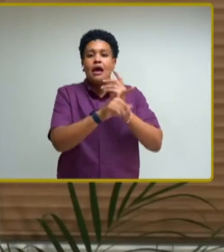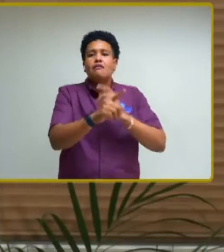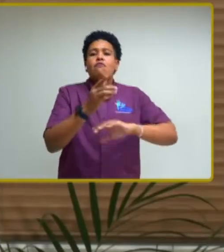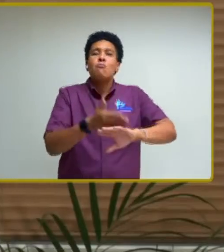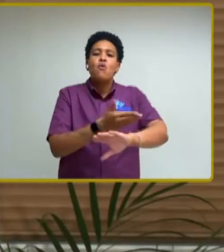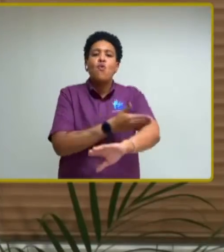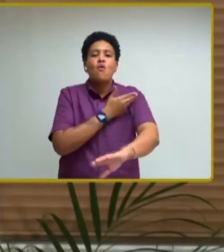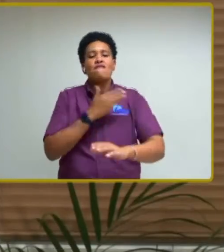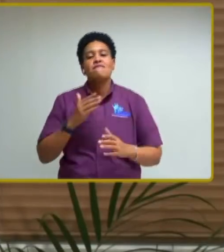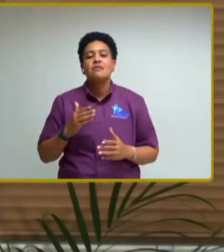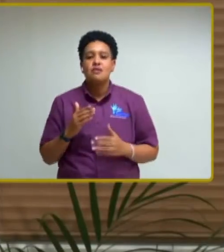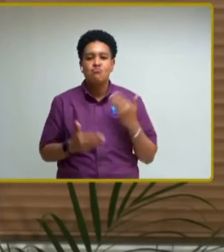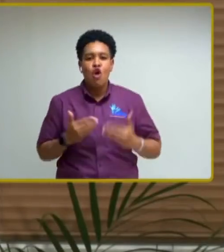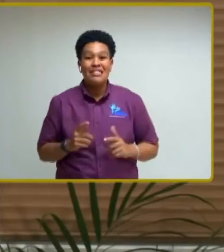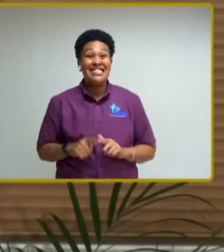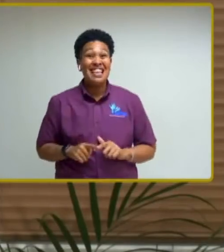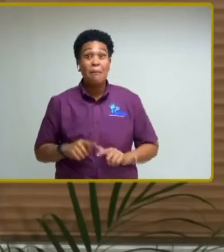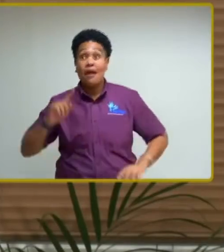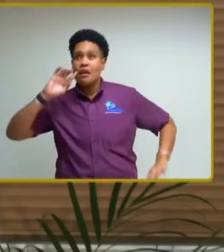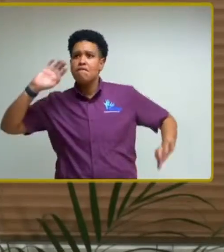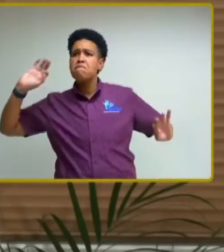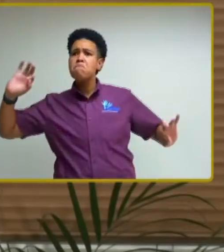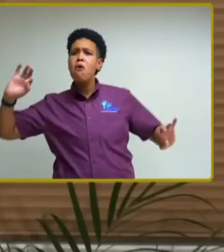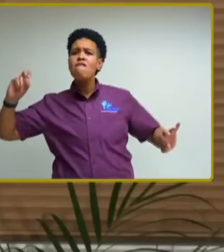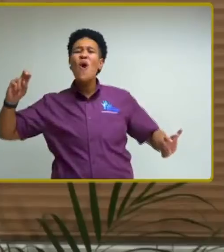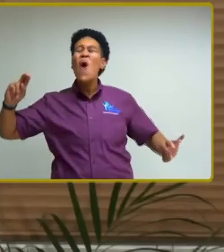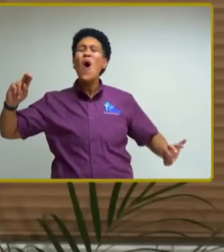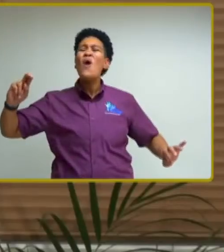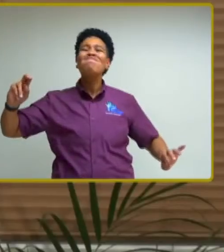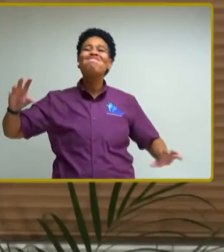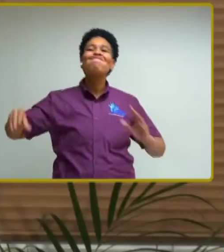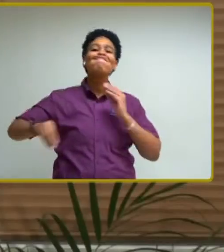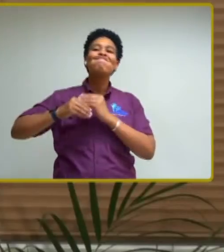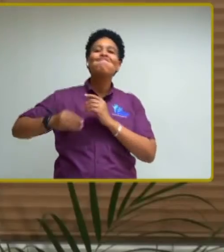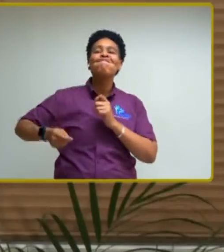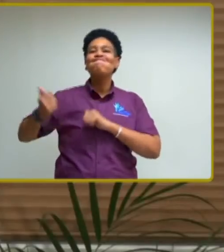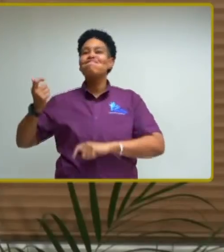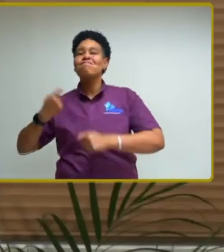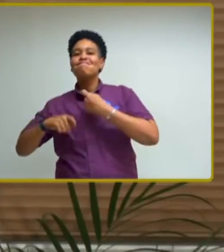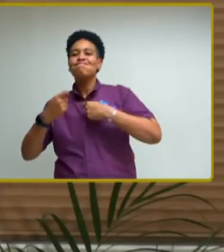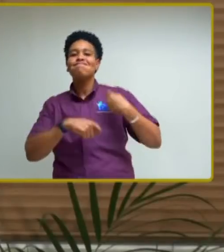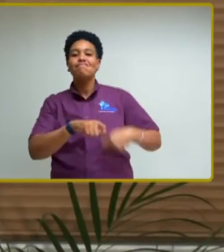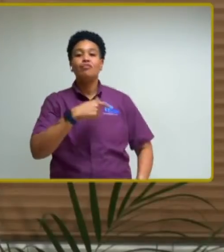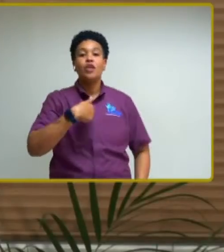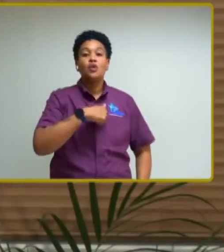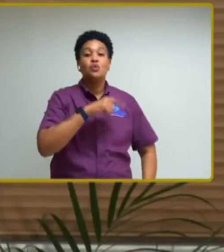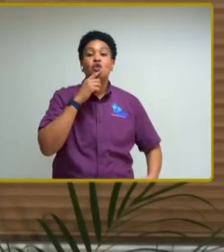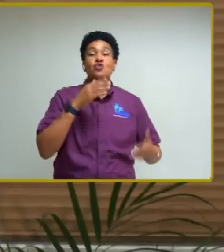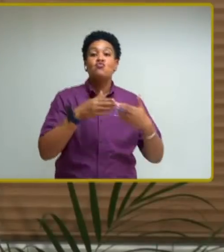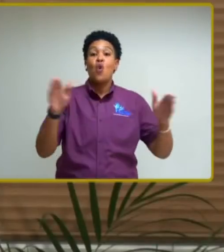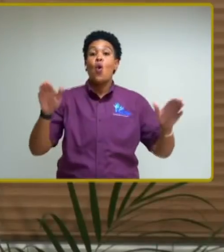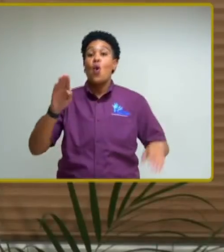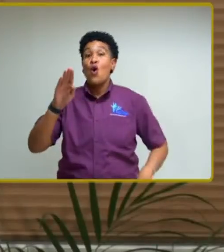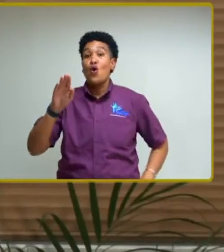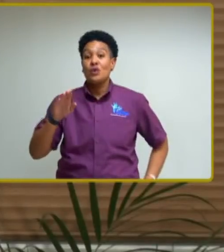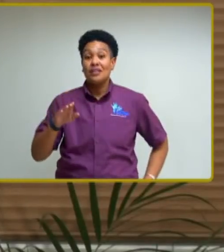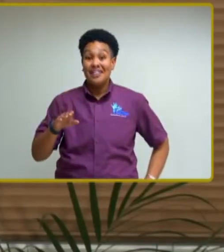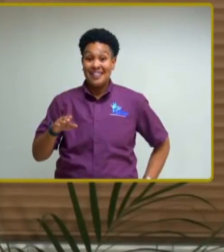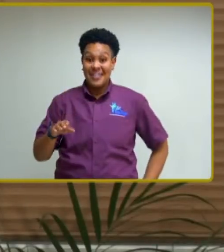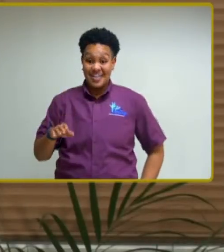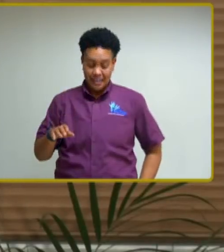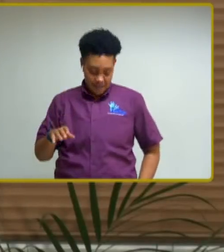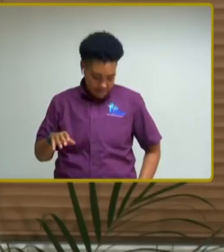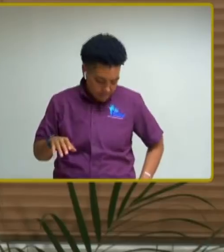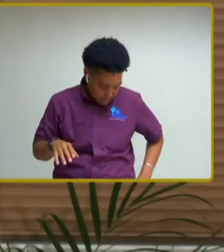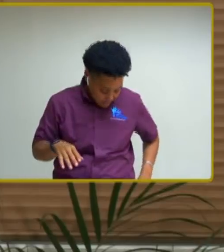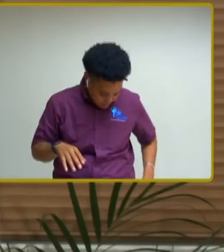process as we roll out these Blitz activities across the country. The intention is to have them in